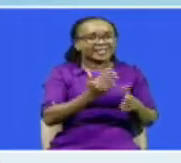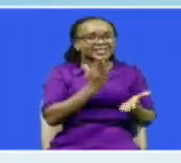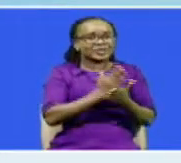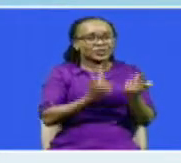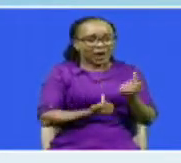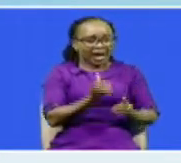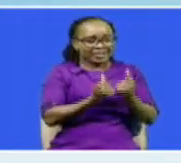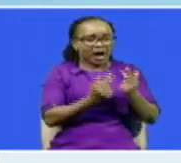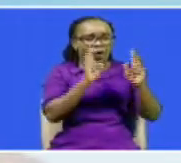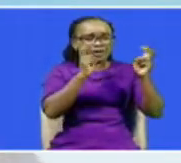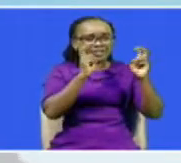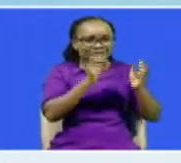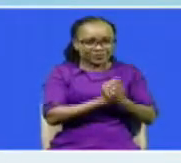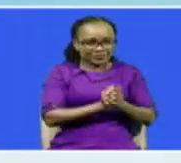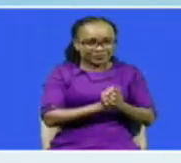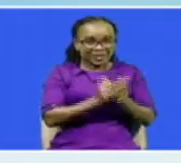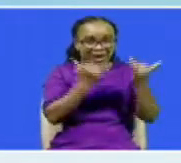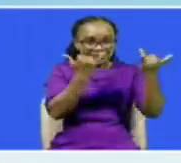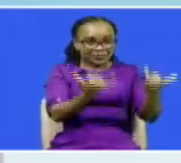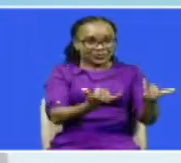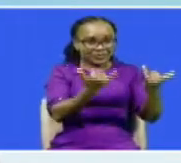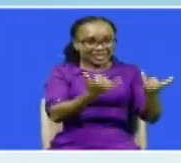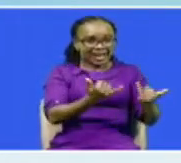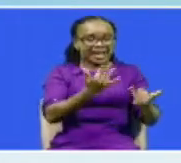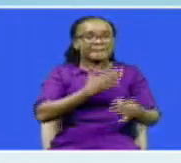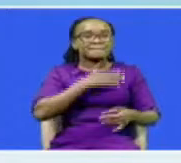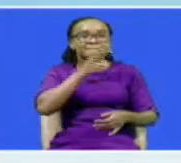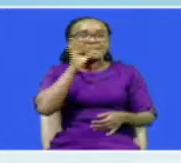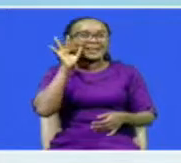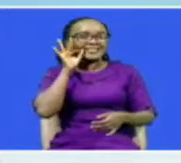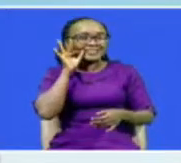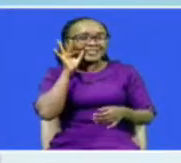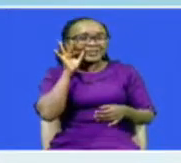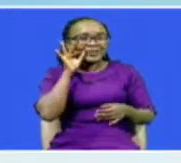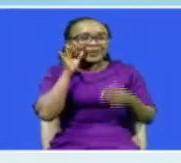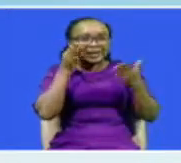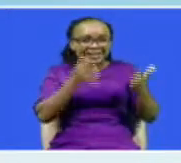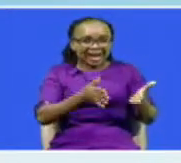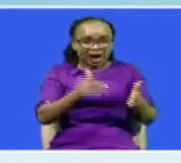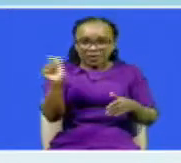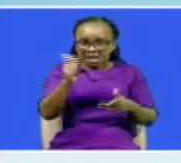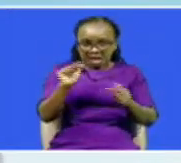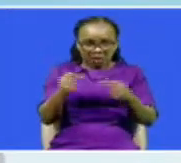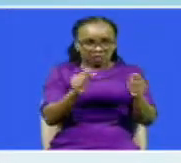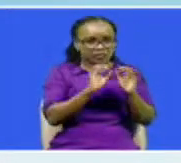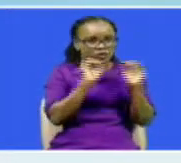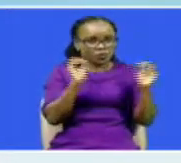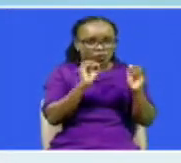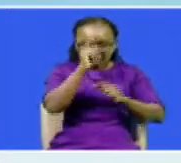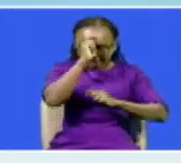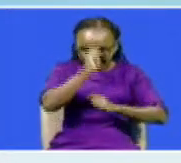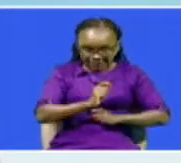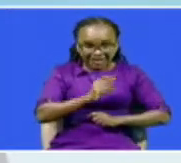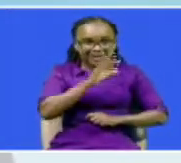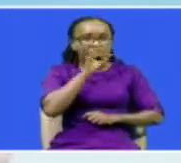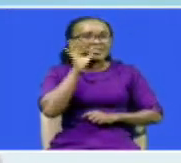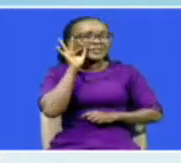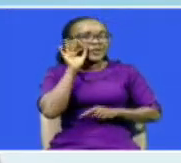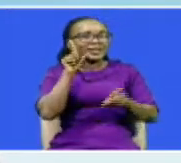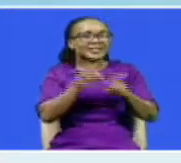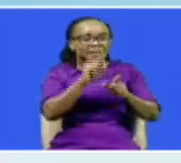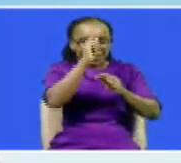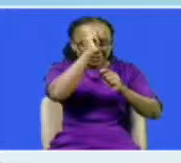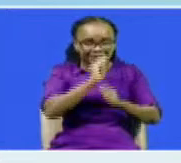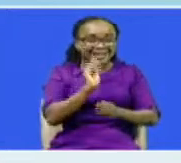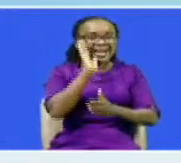their phones. But as of now, yeah, my boss and I are not in any conflict. I respect my boss and I respect